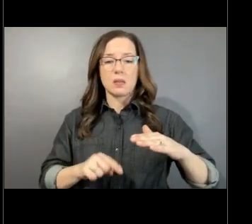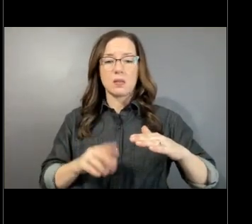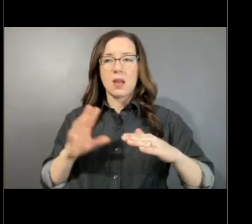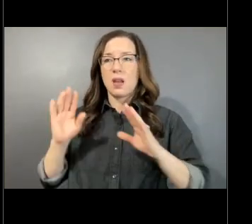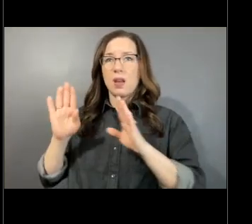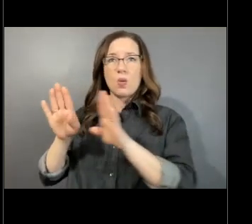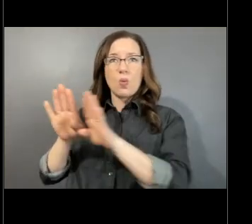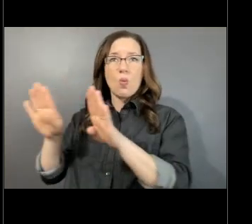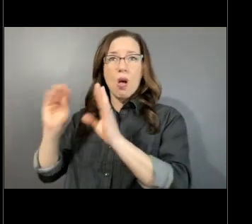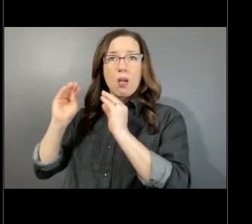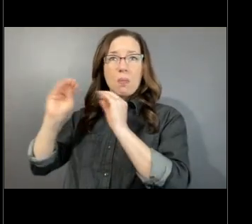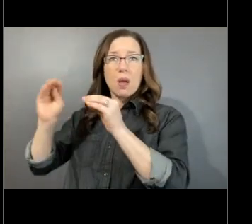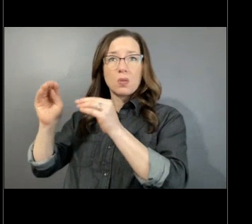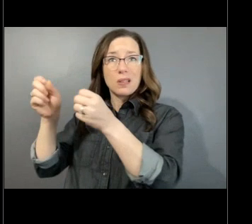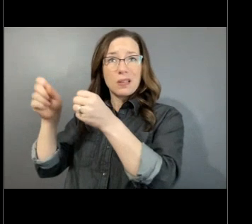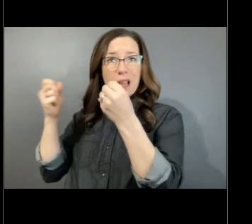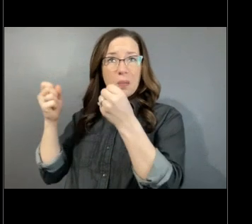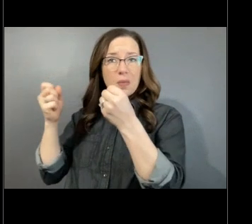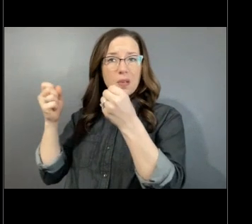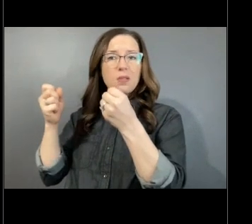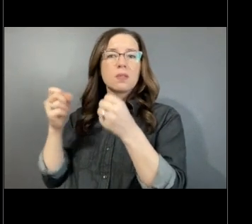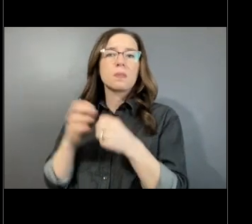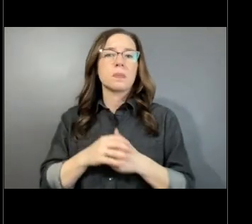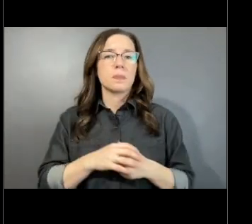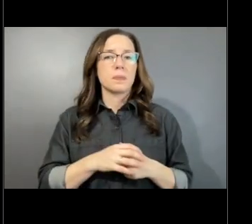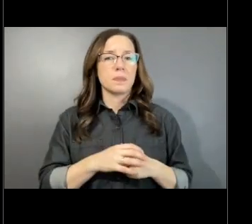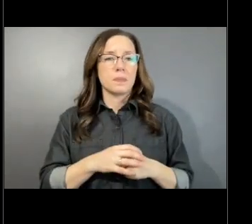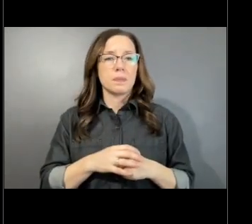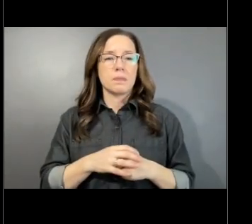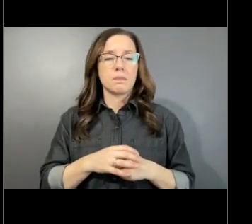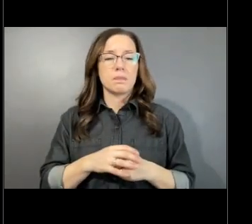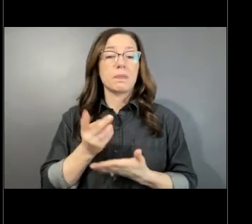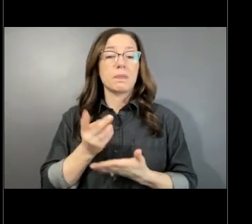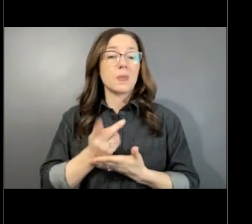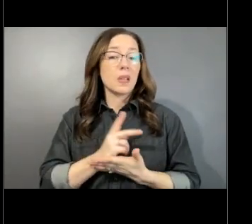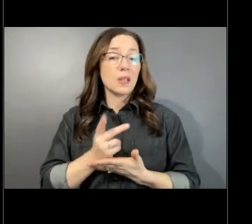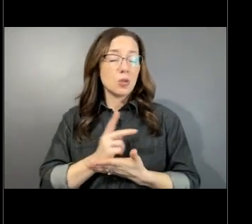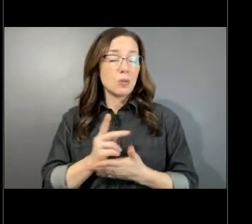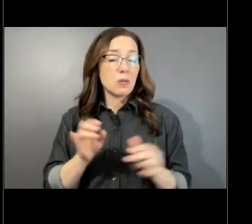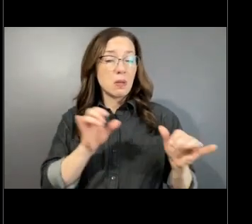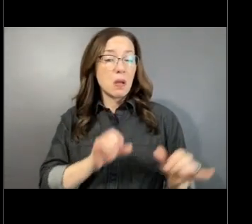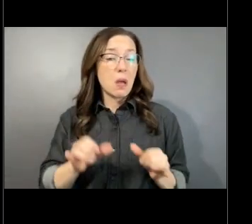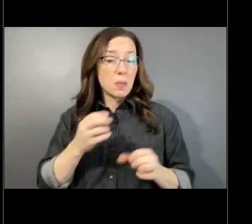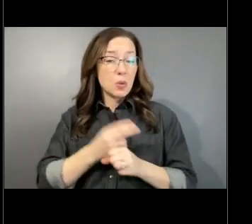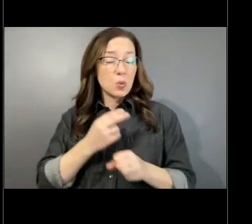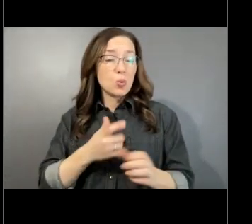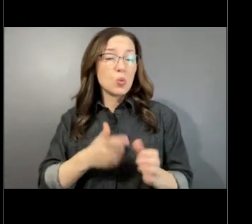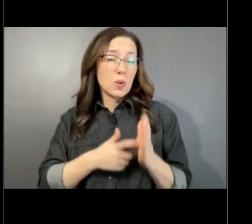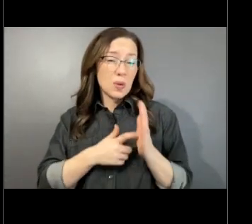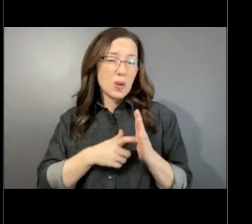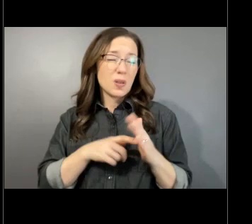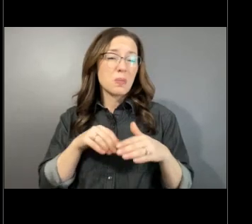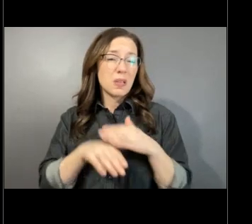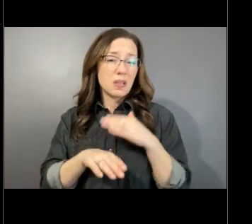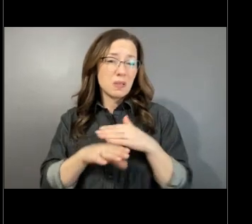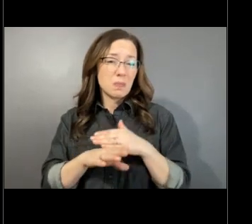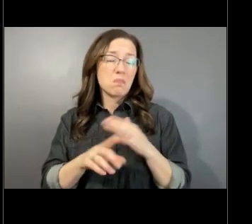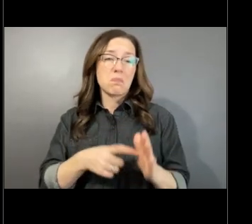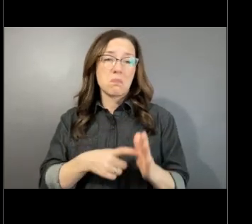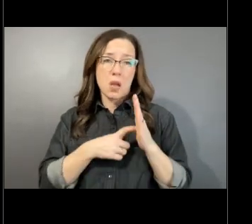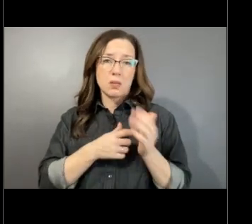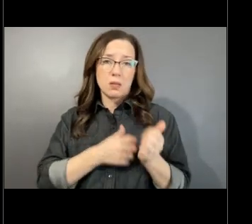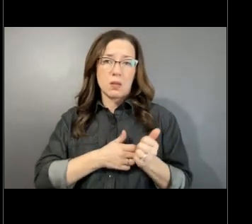cabinets in covered dwelling units. Kitchens in common use areas are required to be accessible and must